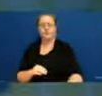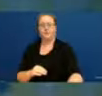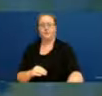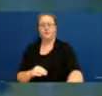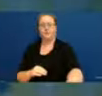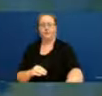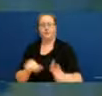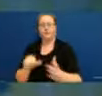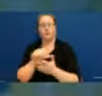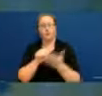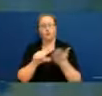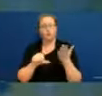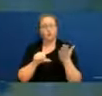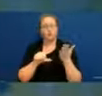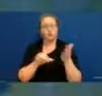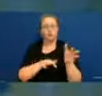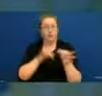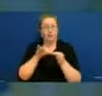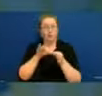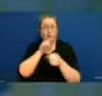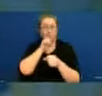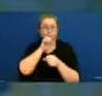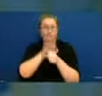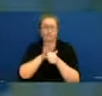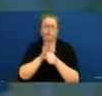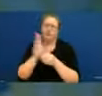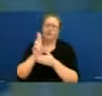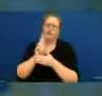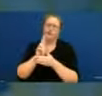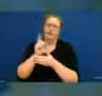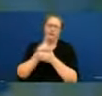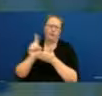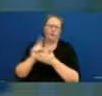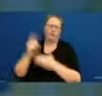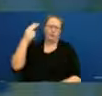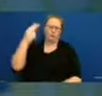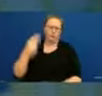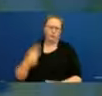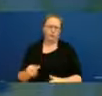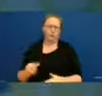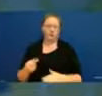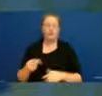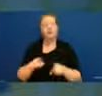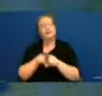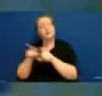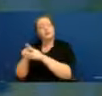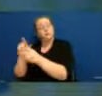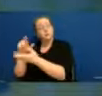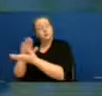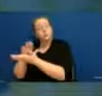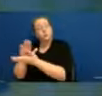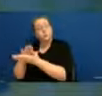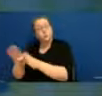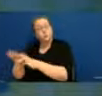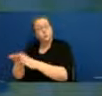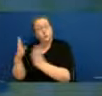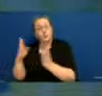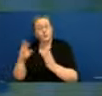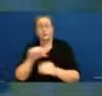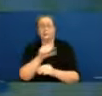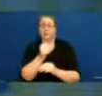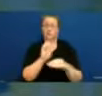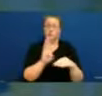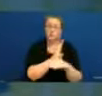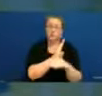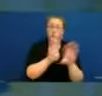well, which we do every Thursday, and which is part of this, because this is like keeping schools open, like keeping essential businesses